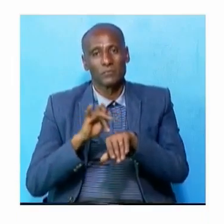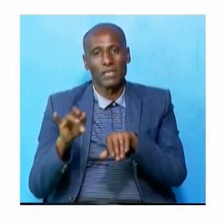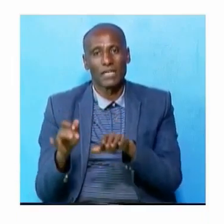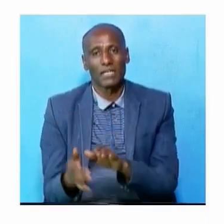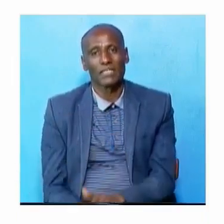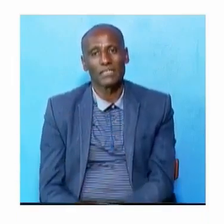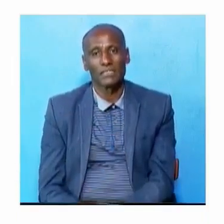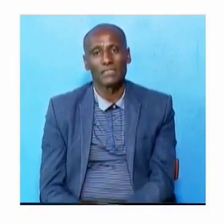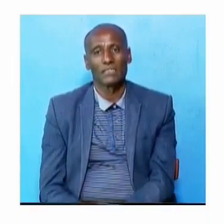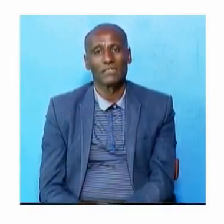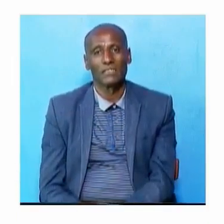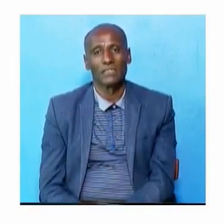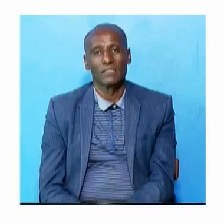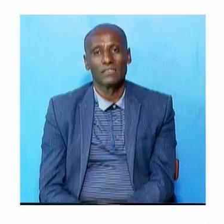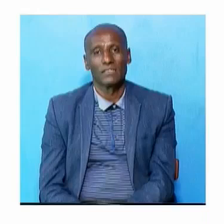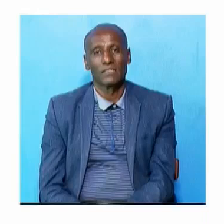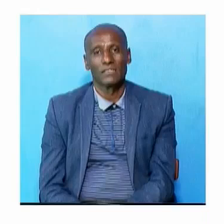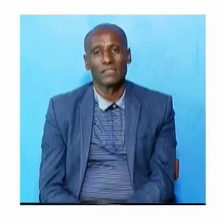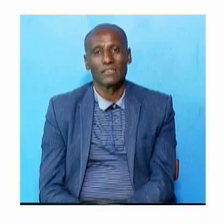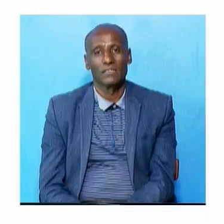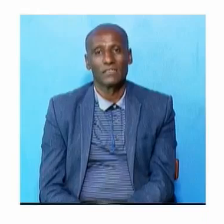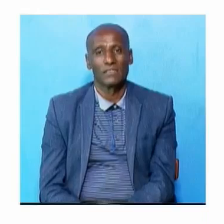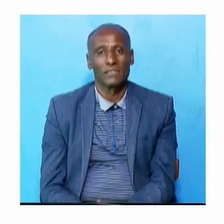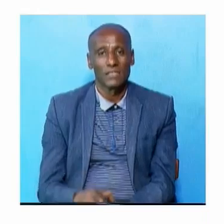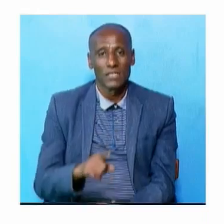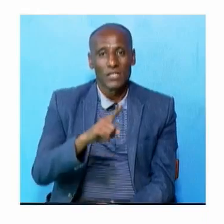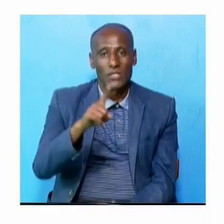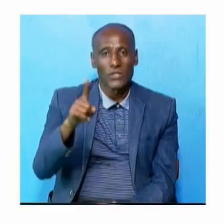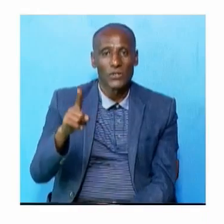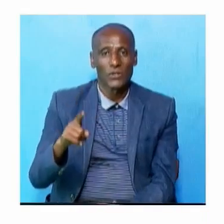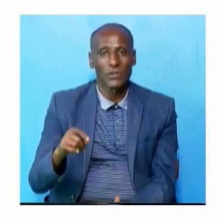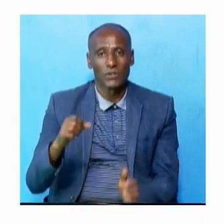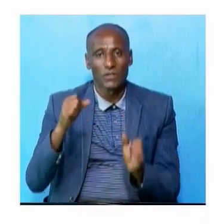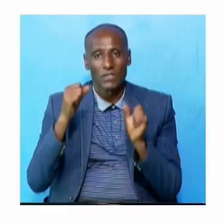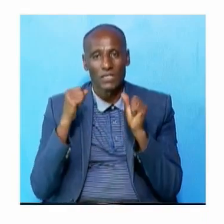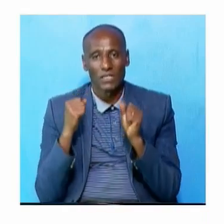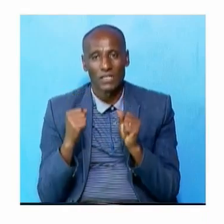blank. You came.